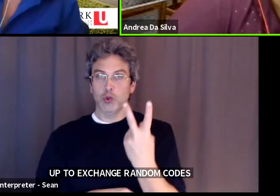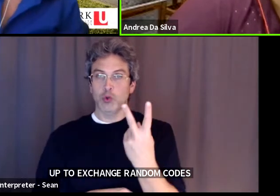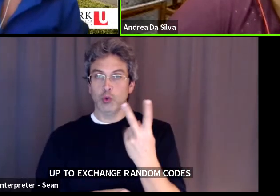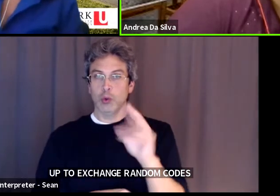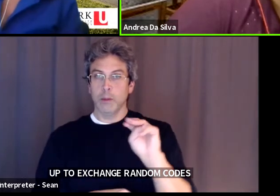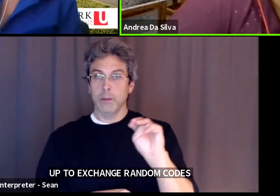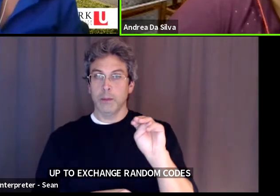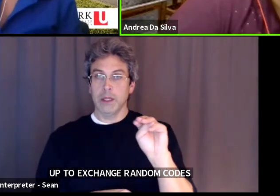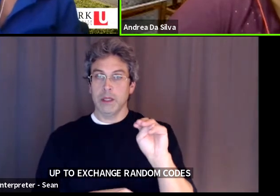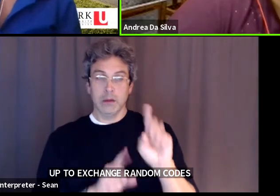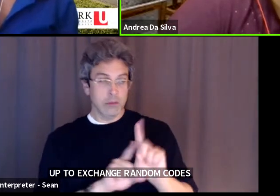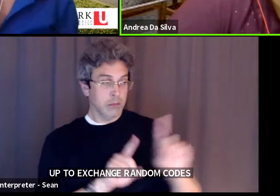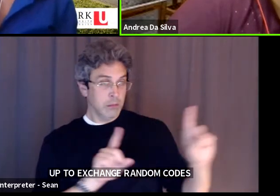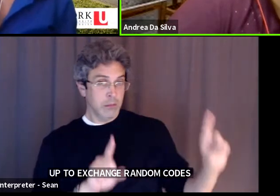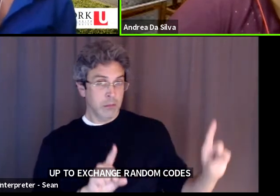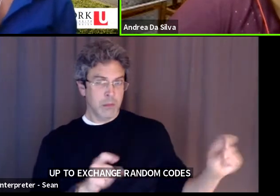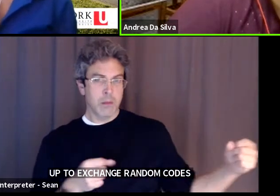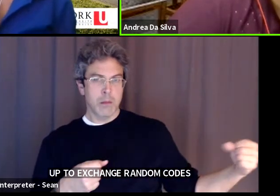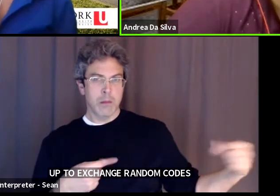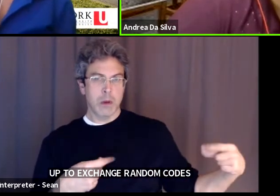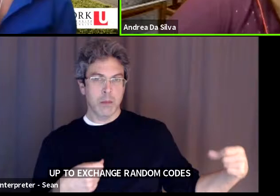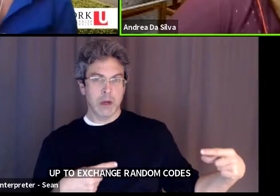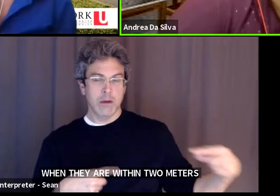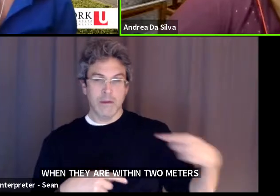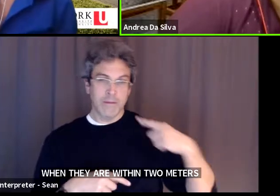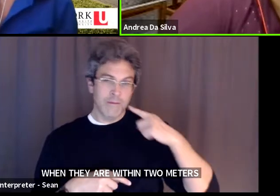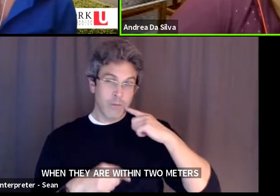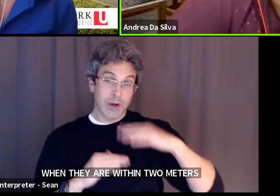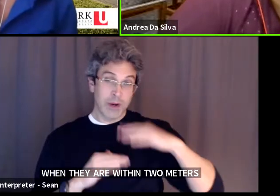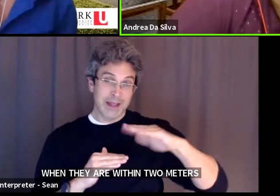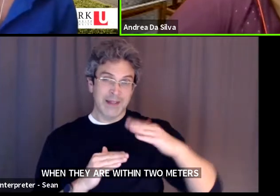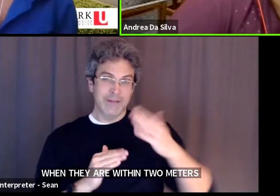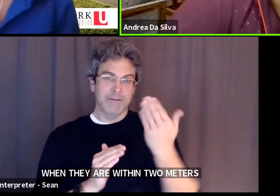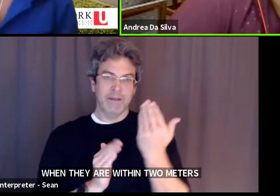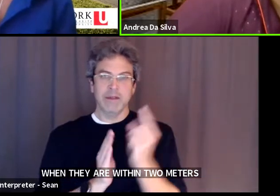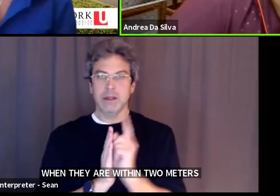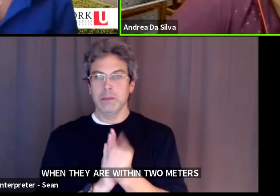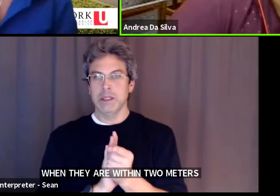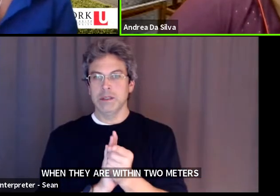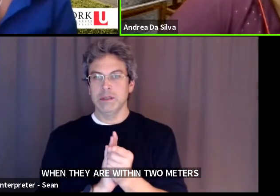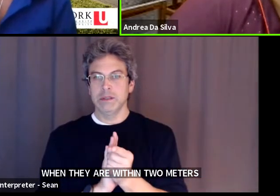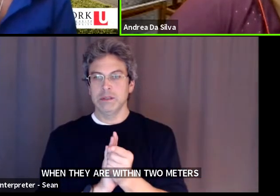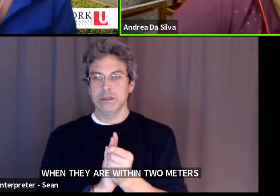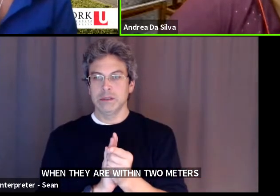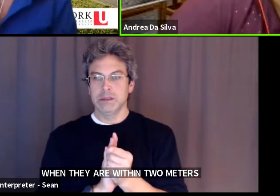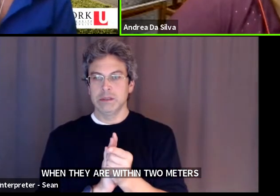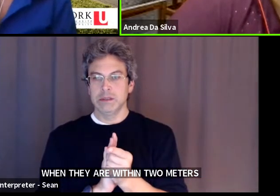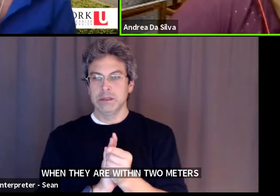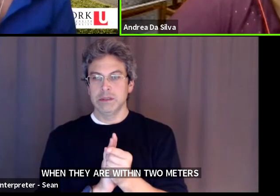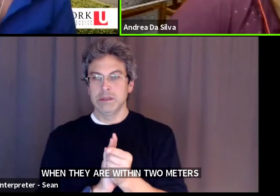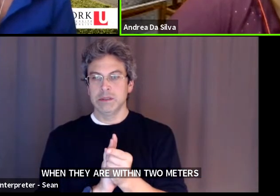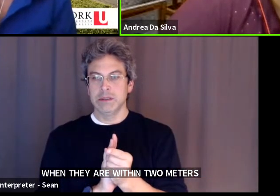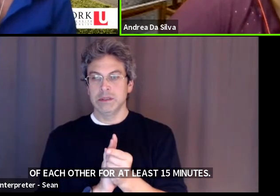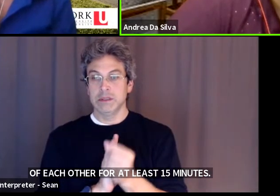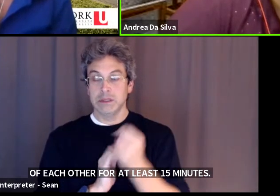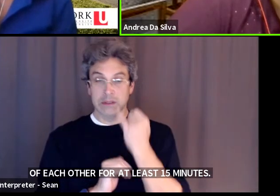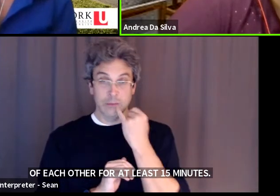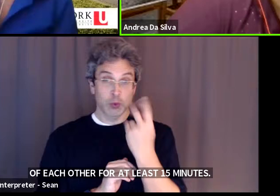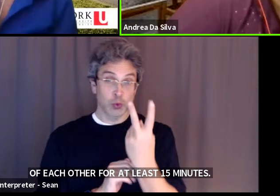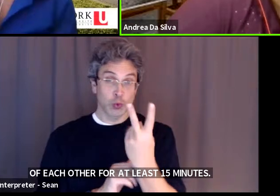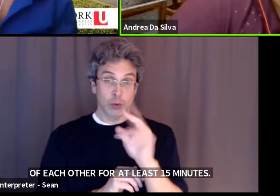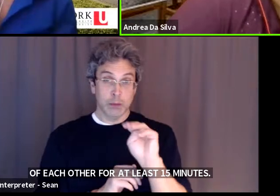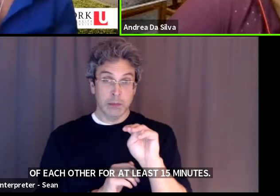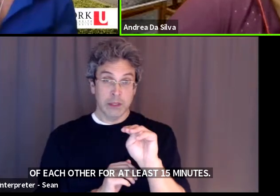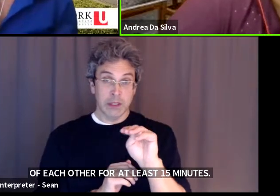each other for at least 15 minutes. So this will happen when they are within 2 meters of each